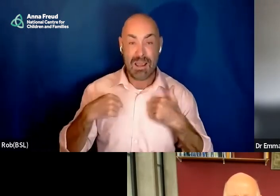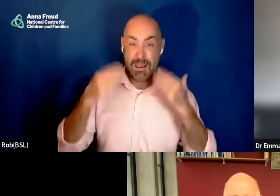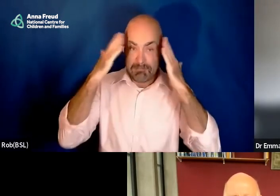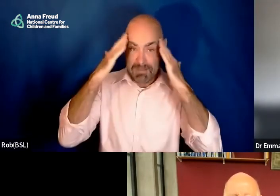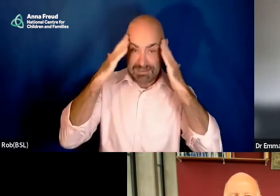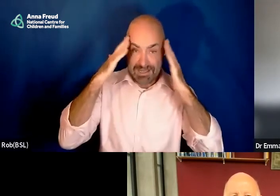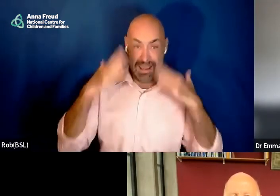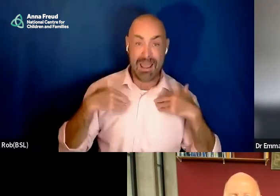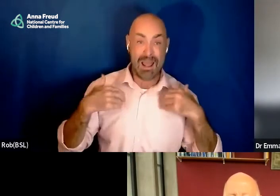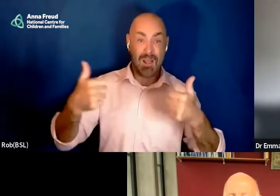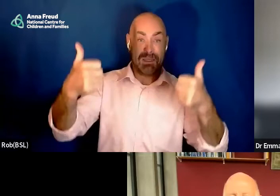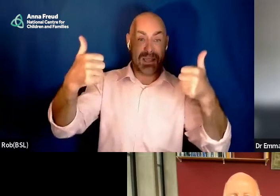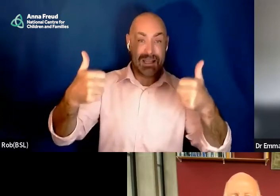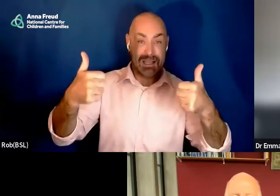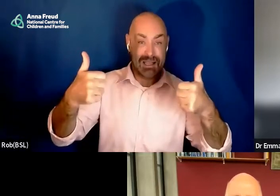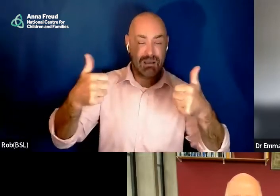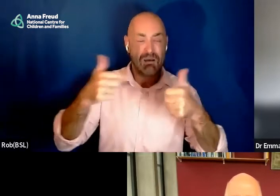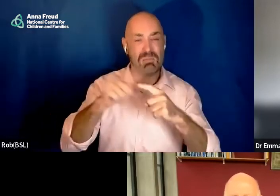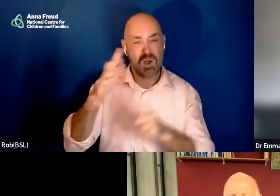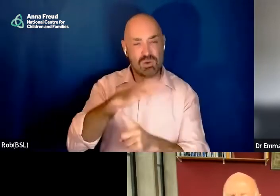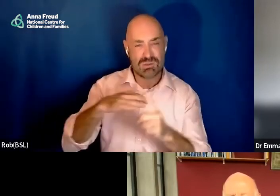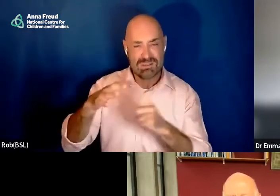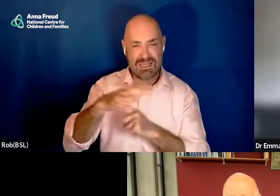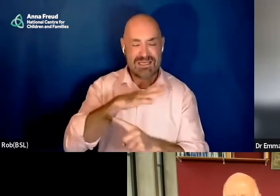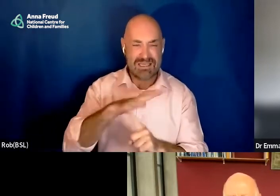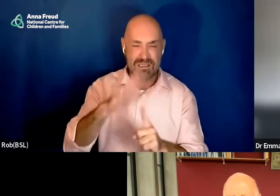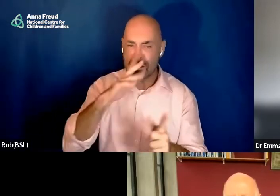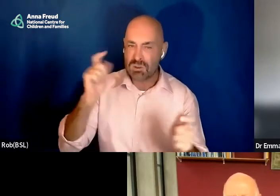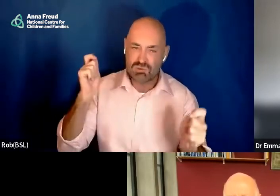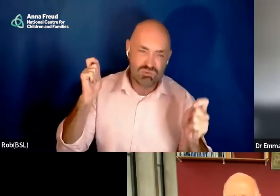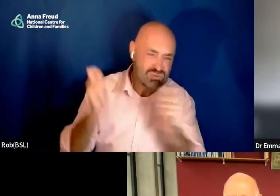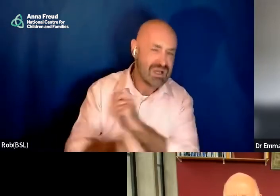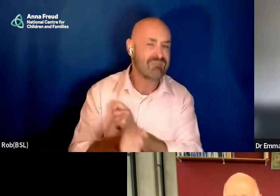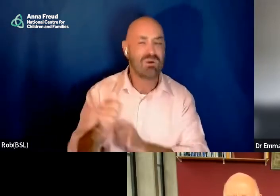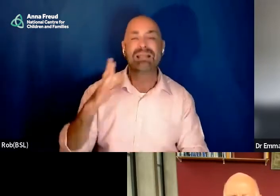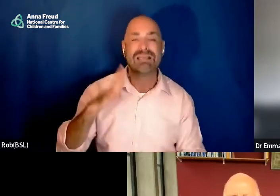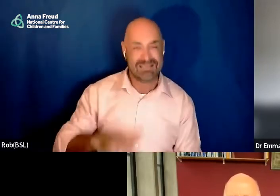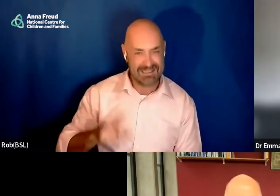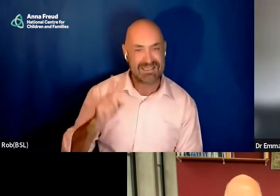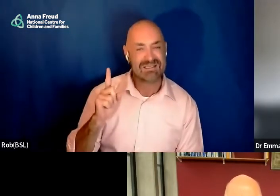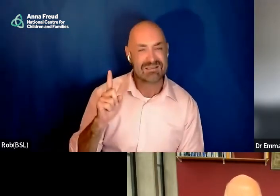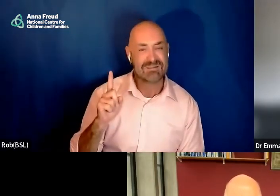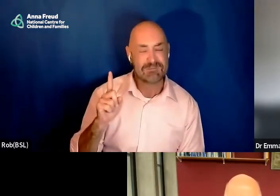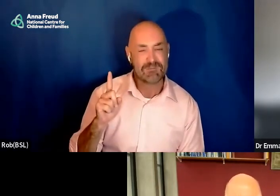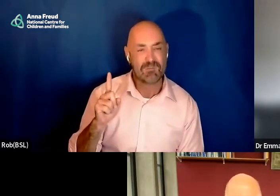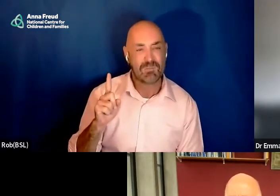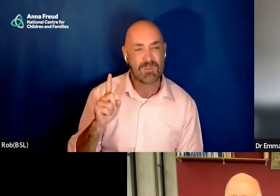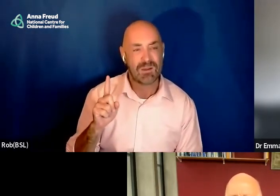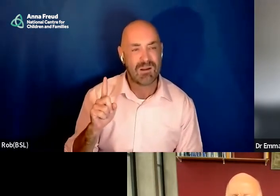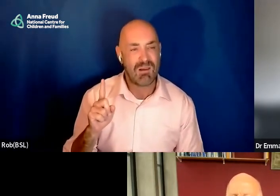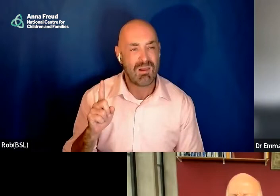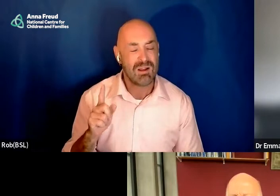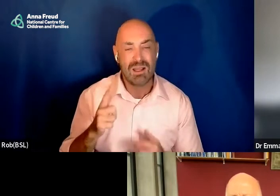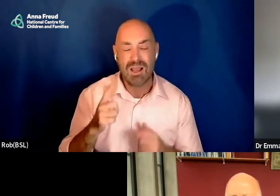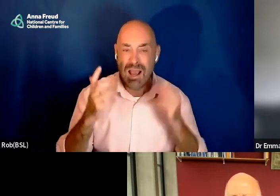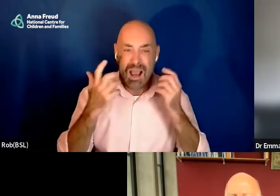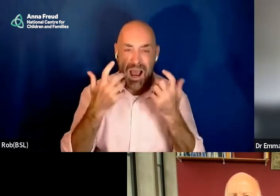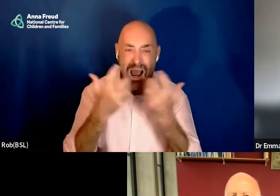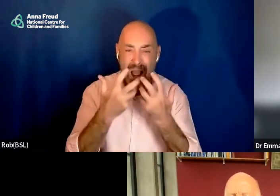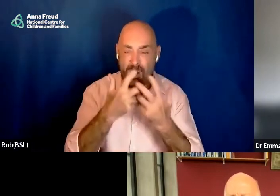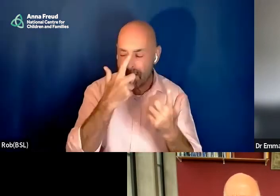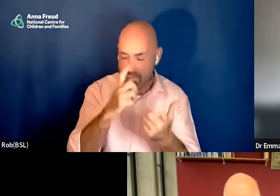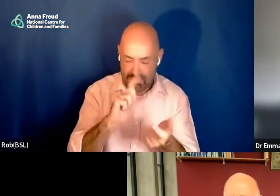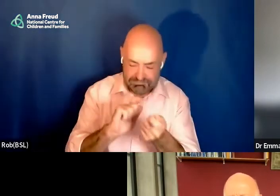of a society requiring such radical transformations? How can we create a society that enables